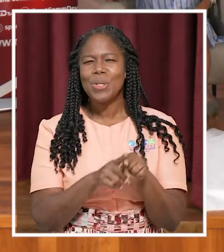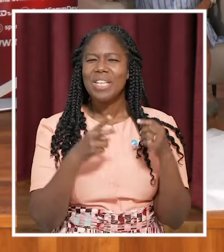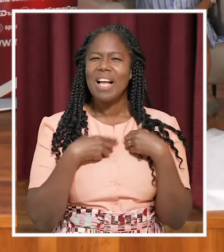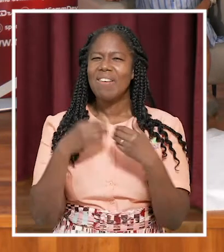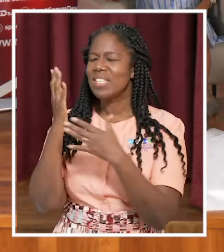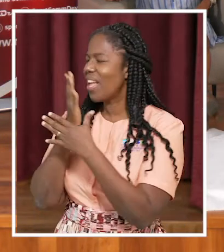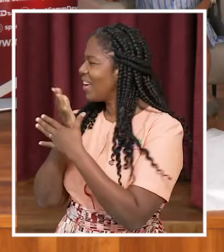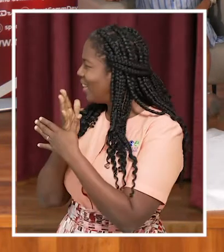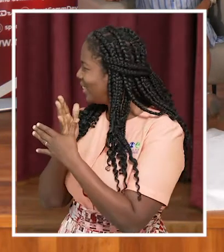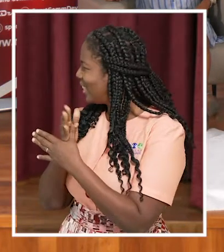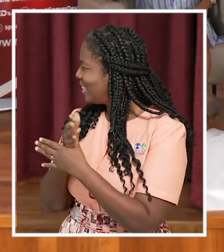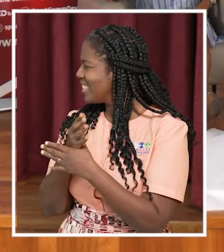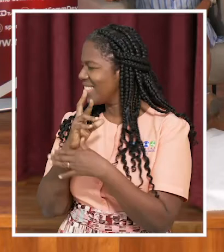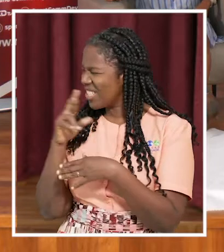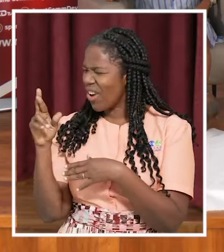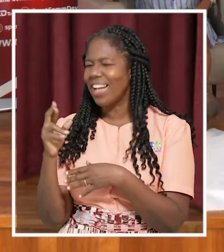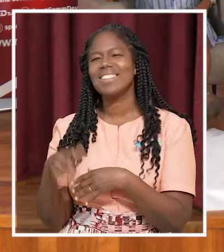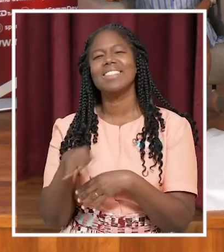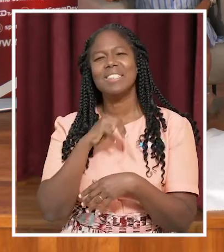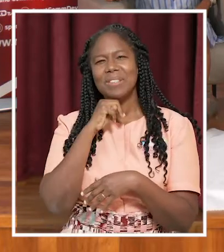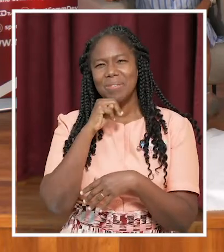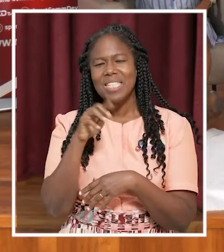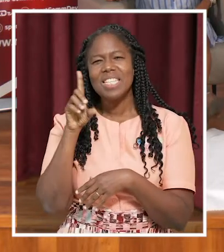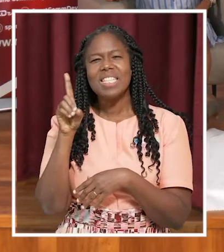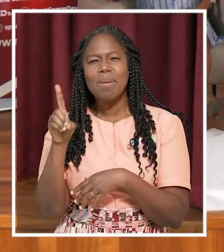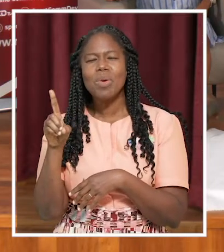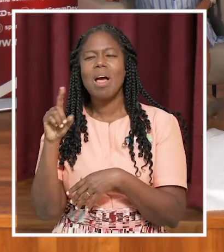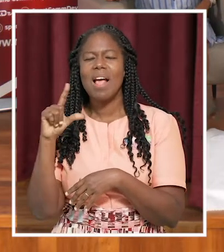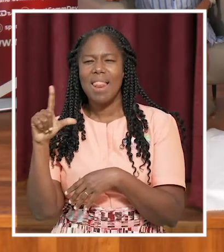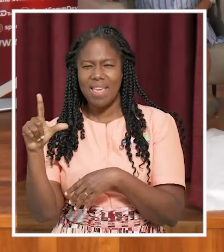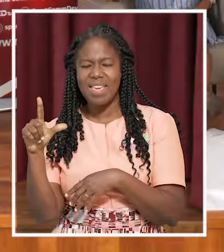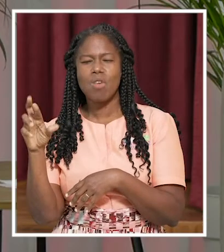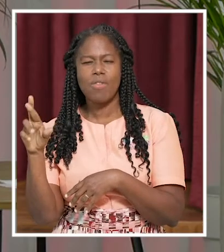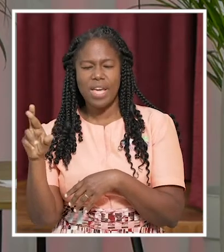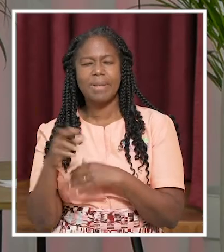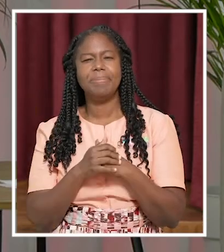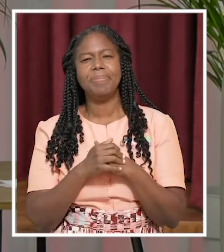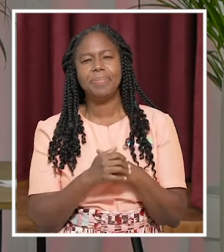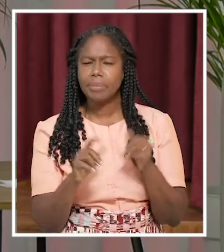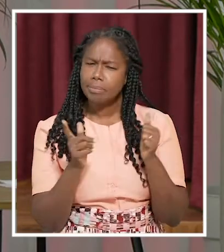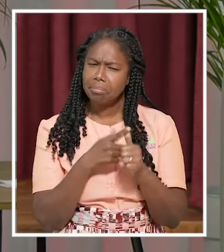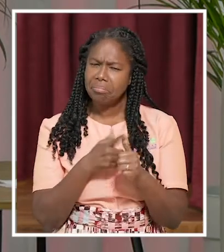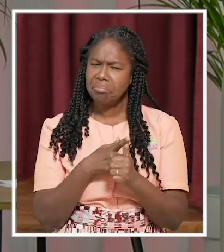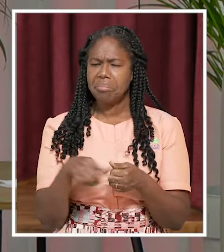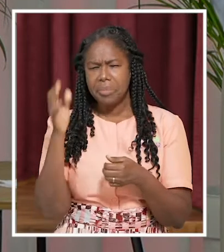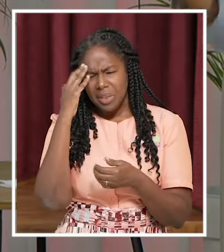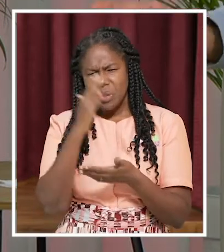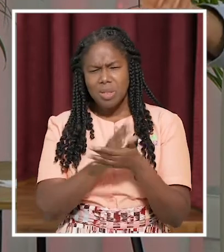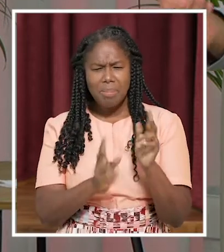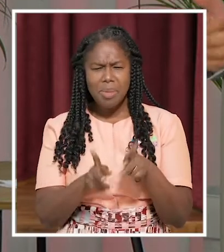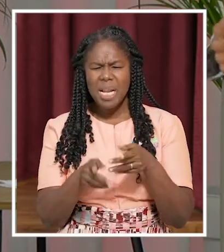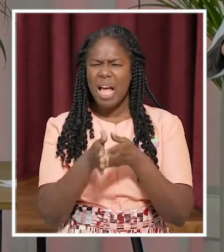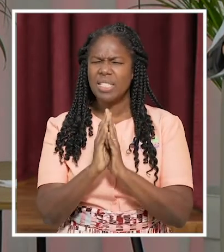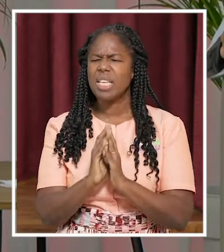Deborah Lee Revere. I pronounced that right, Deborah? You got it All first right, time. great. So first of all, I know that there are some people who are asking, what is a